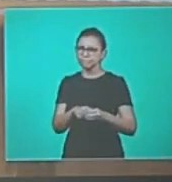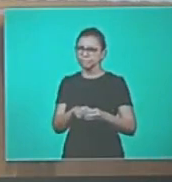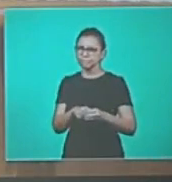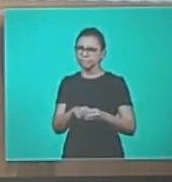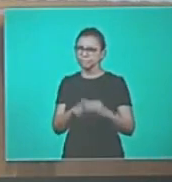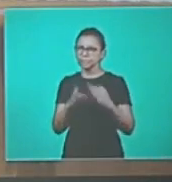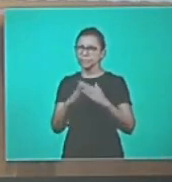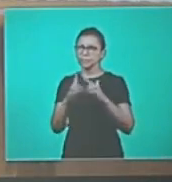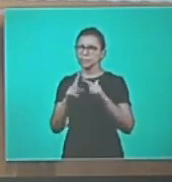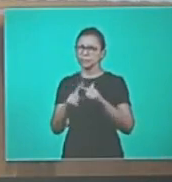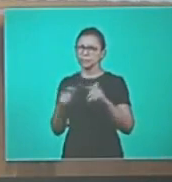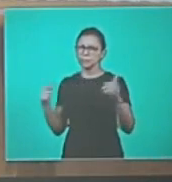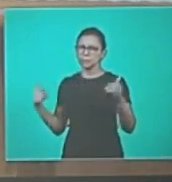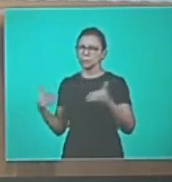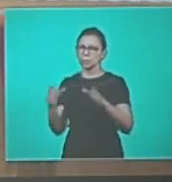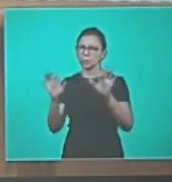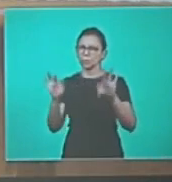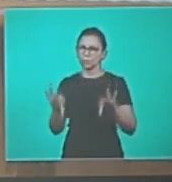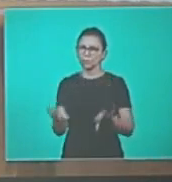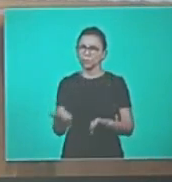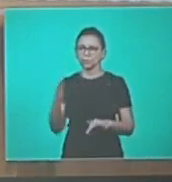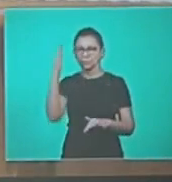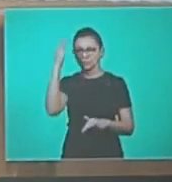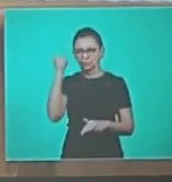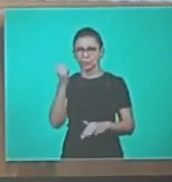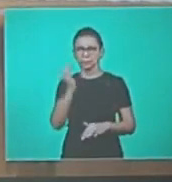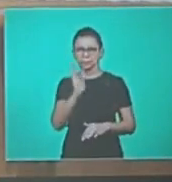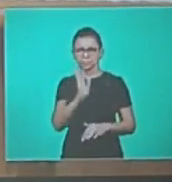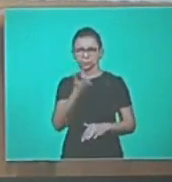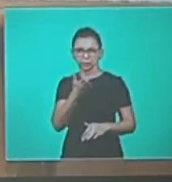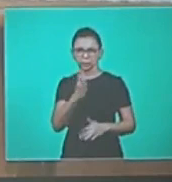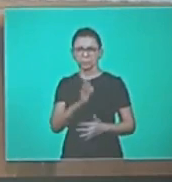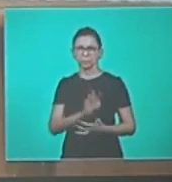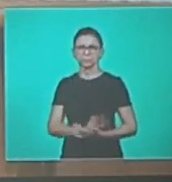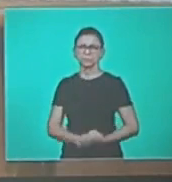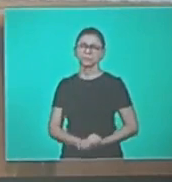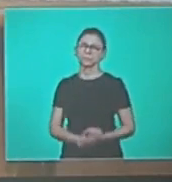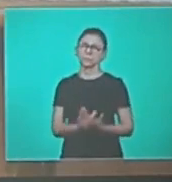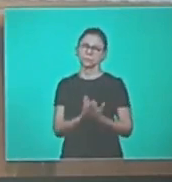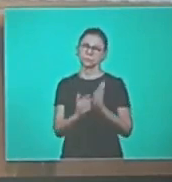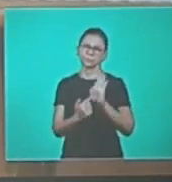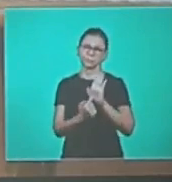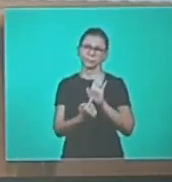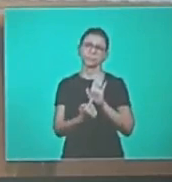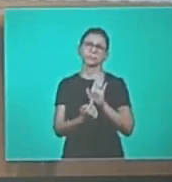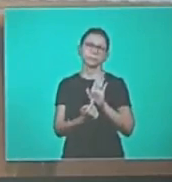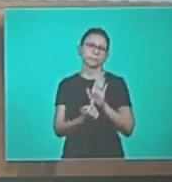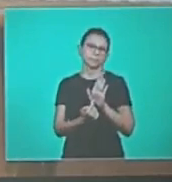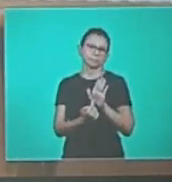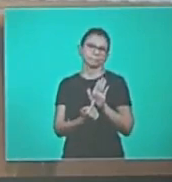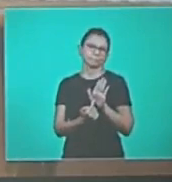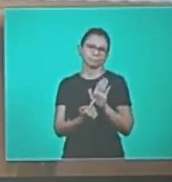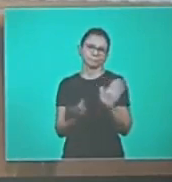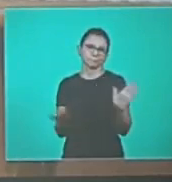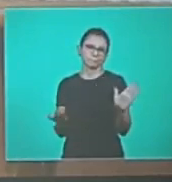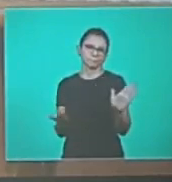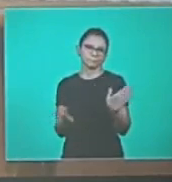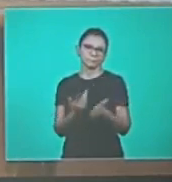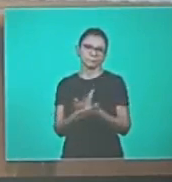So at the end, we know. We are not saying anything but whatever is written in the